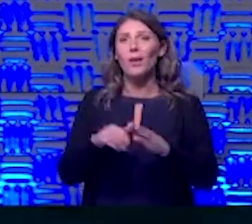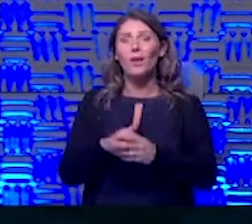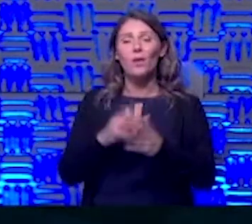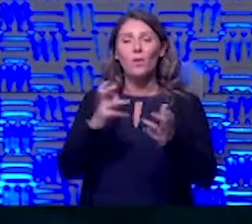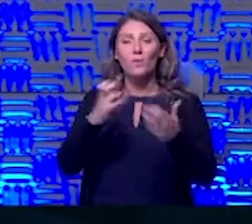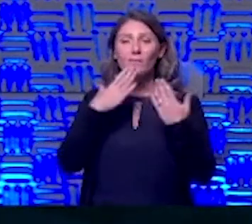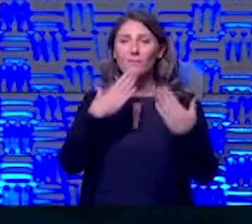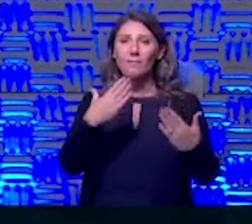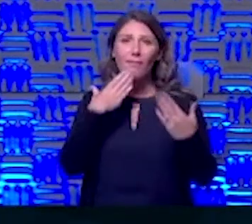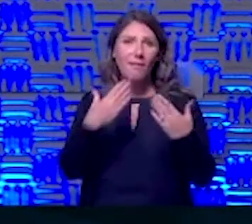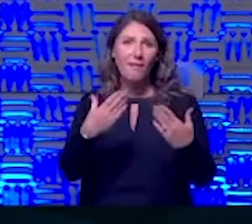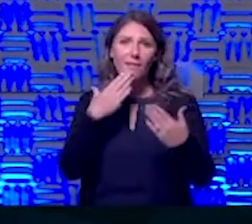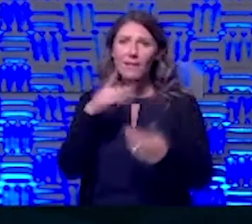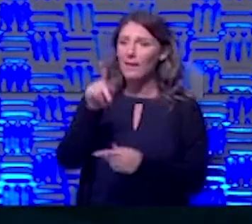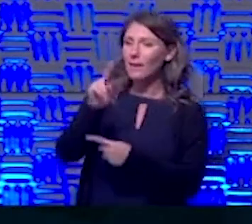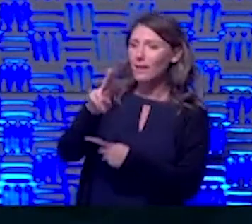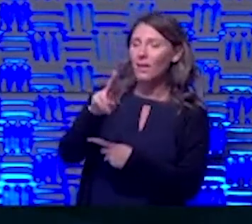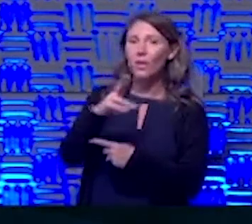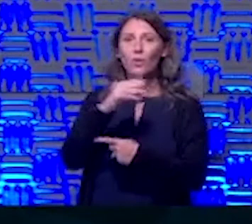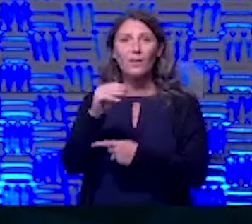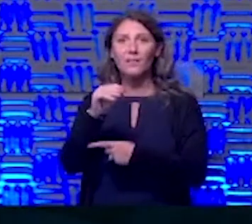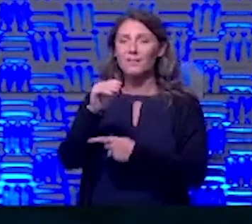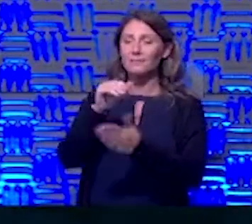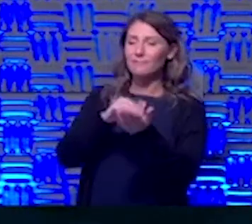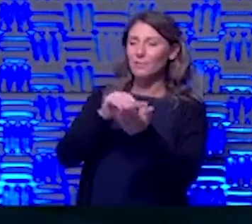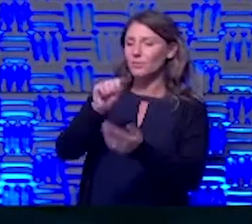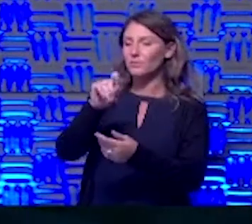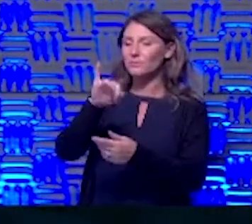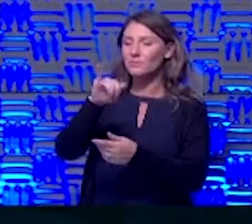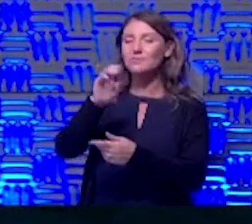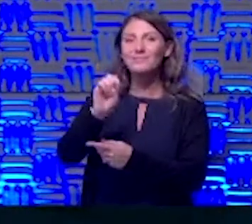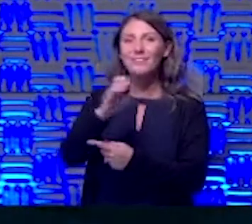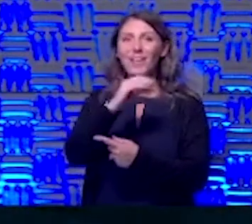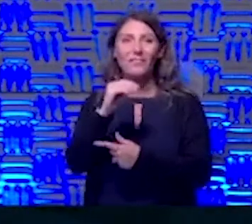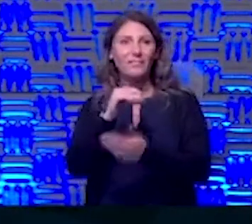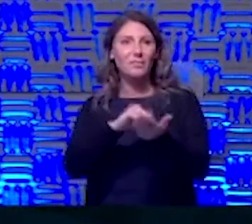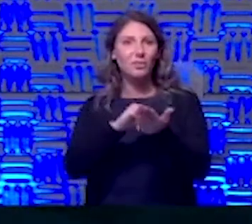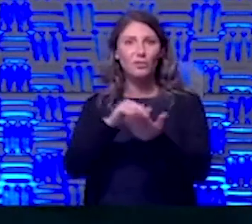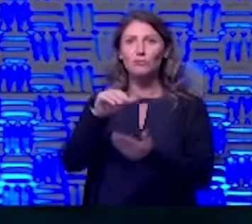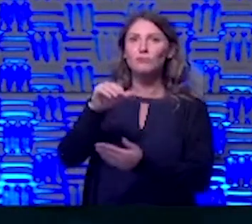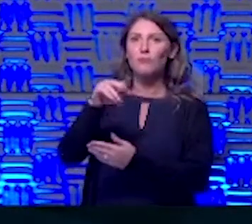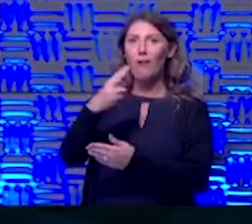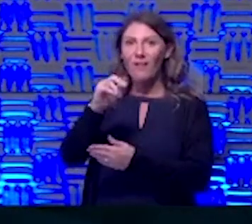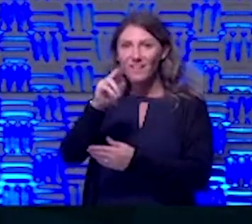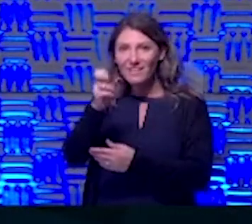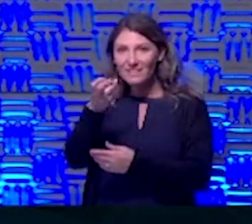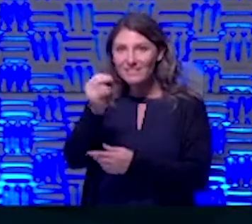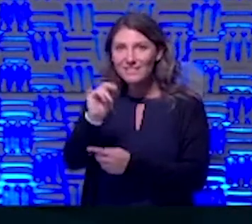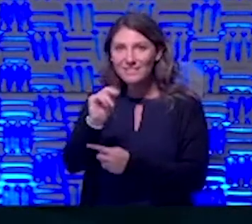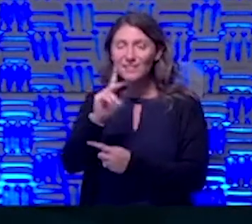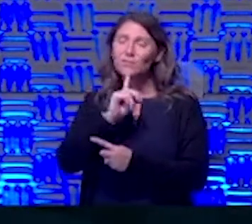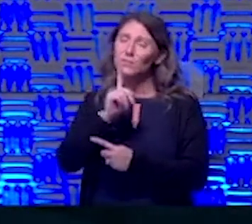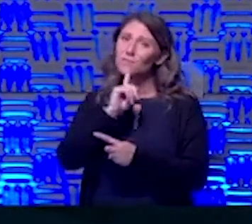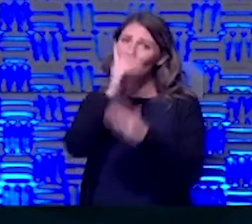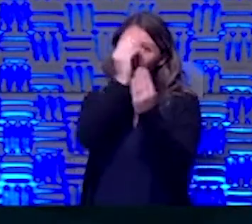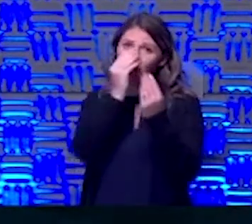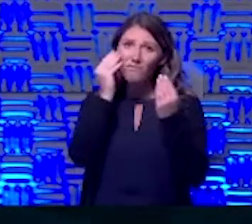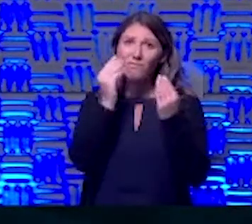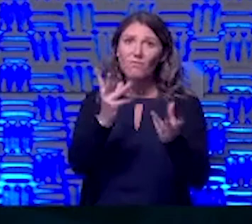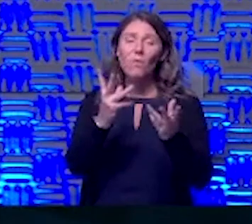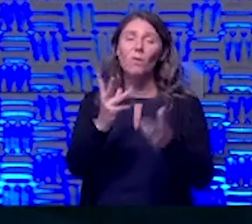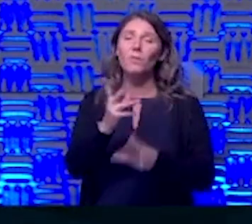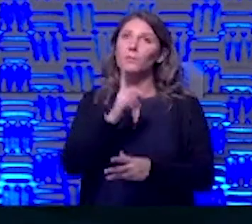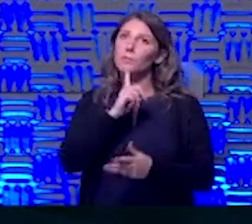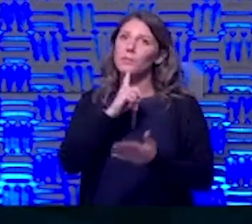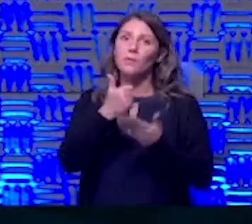thank KU and Steve and Dana for putting this on. I think this is very informative, and I think it's really helpful. I'm hoping